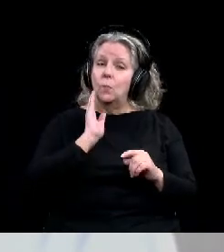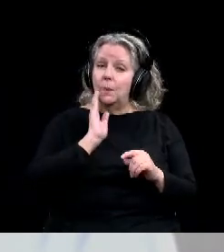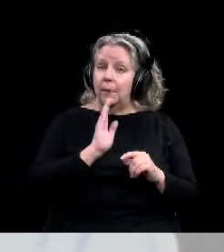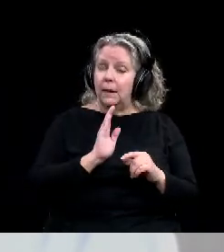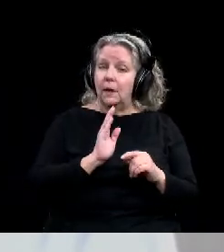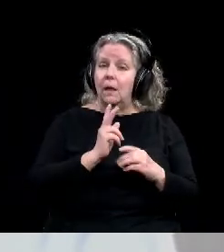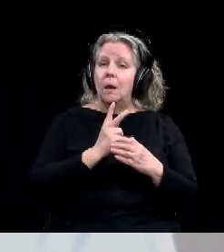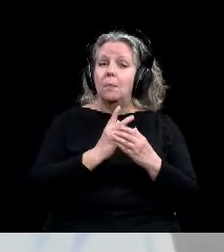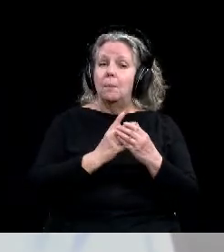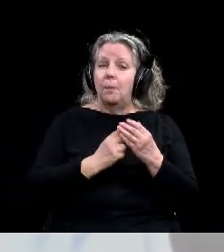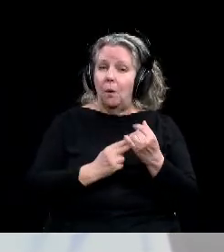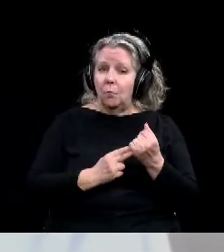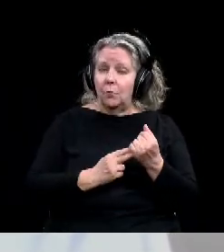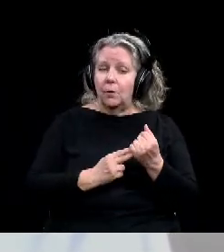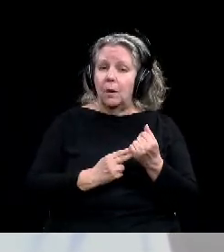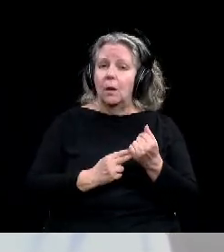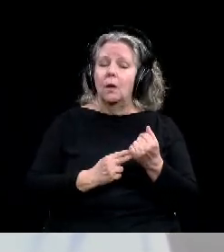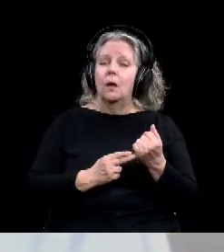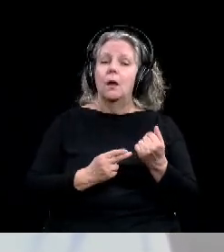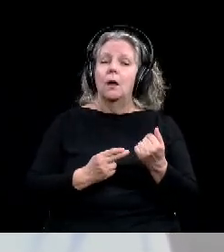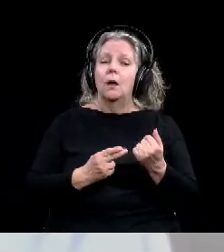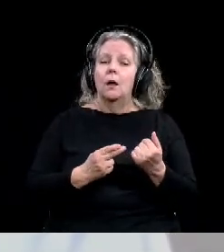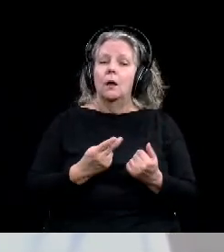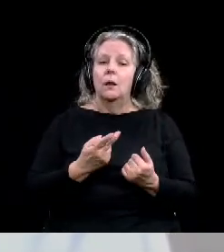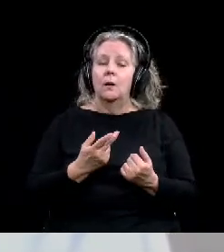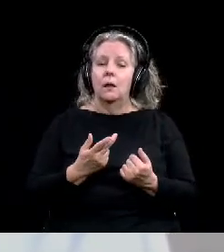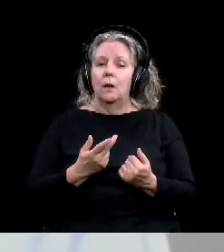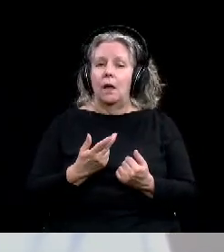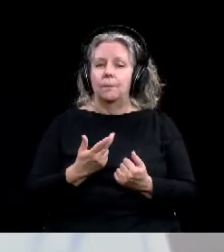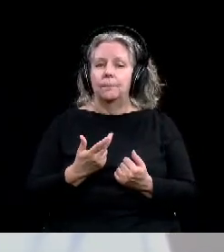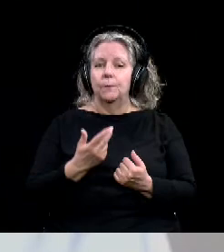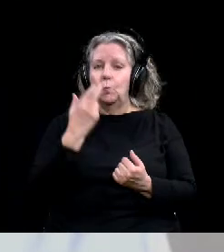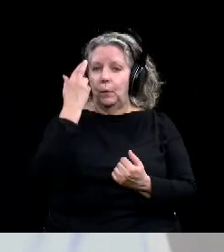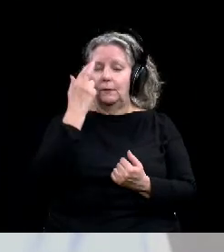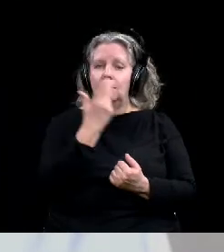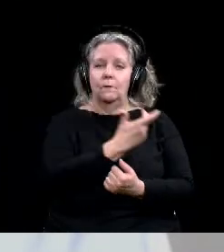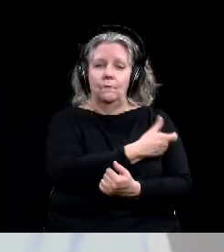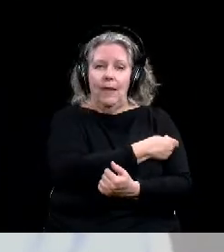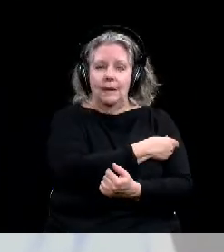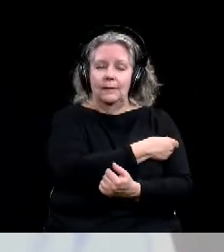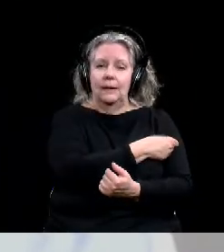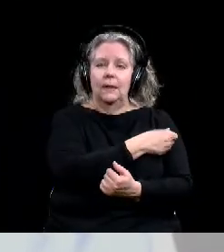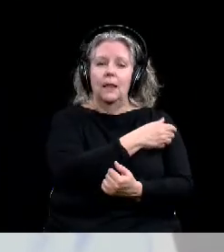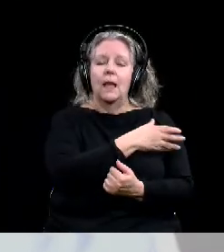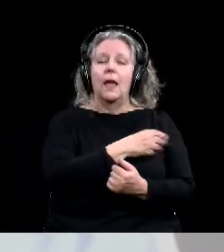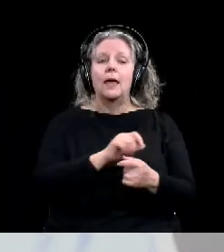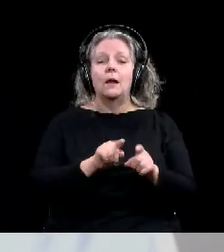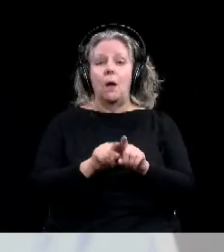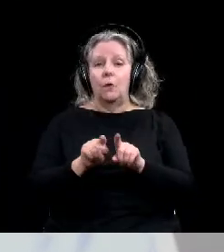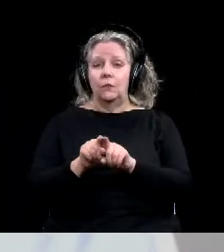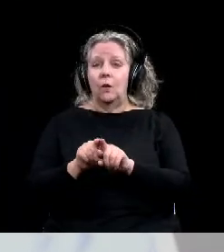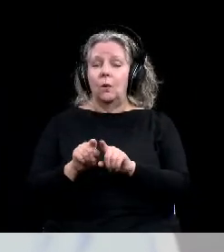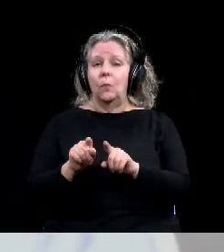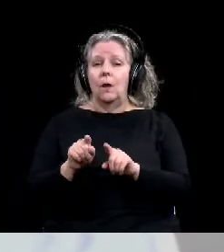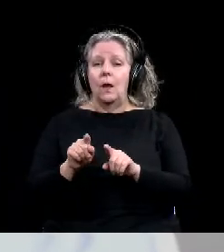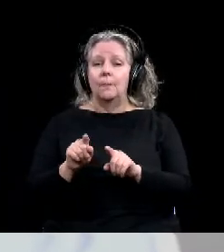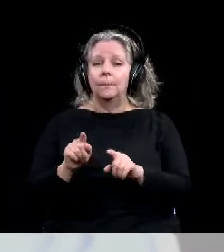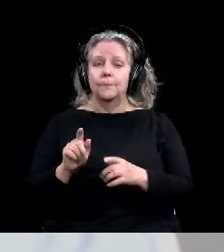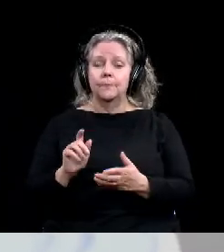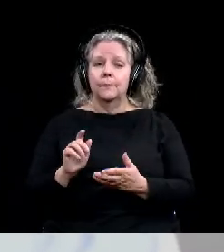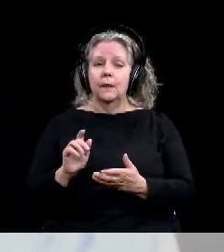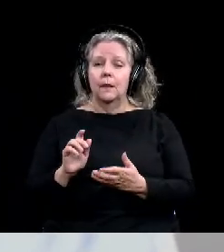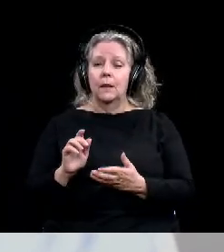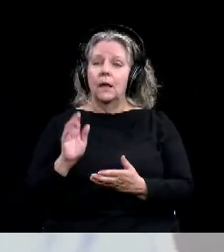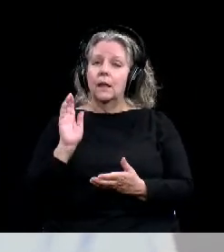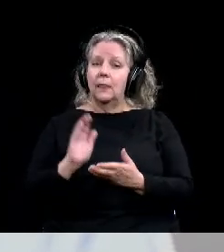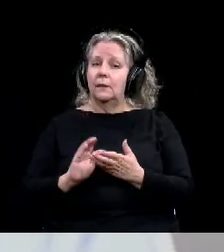cases because of the number of individuals in our community that have been either symptomatic or asymptomatic. And